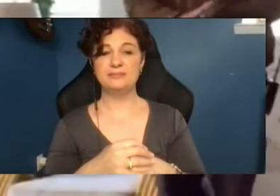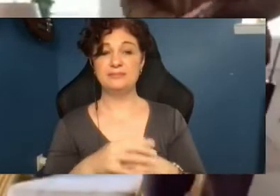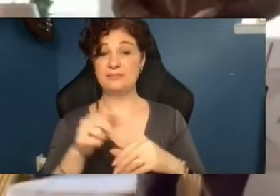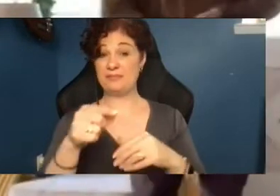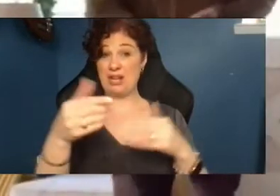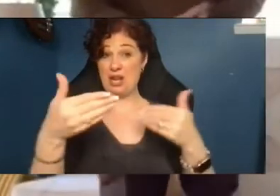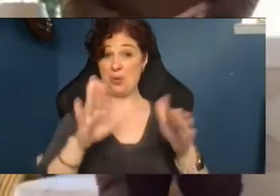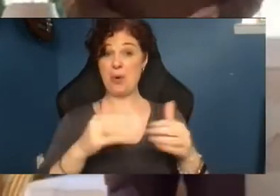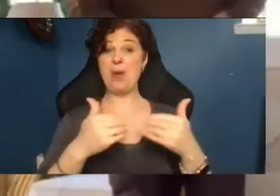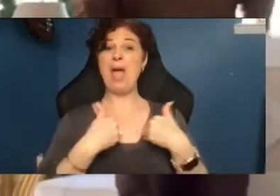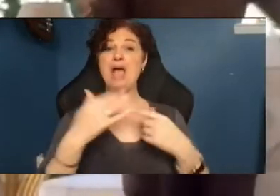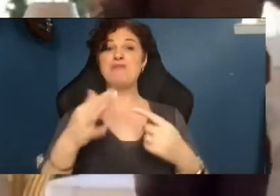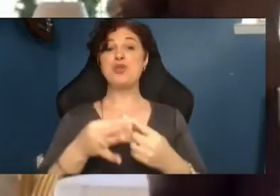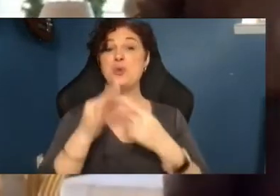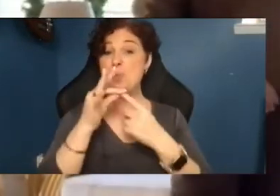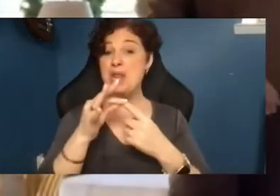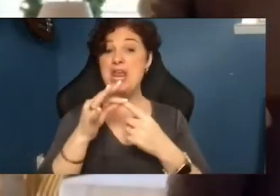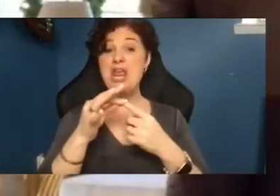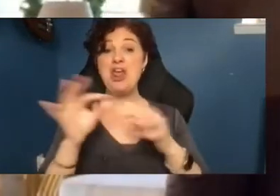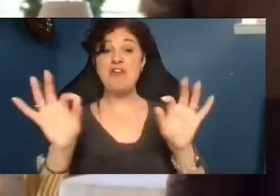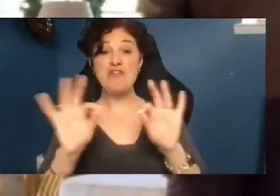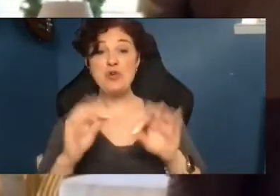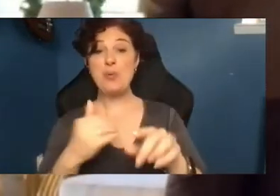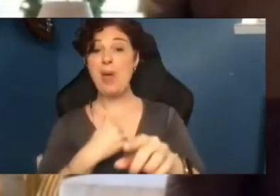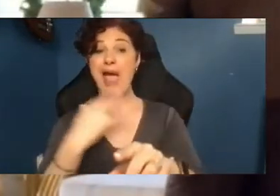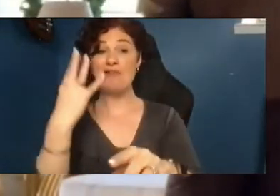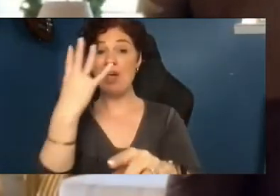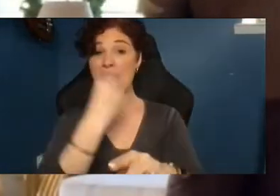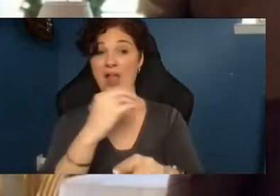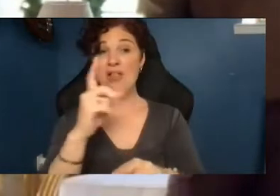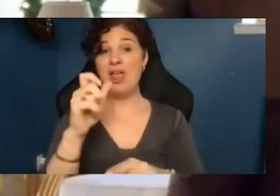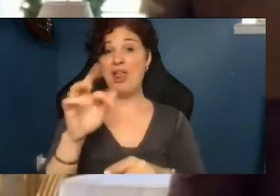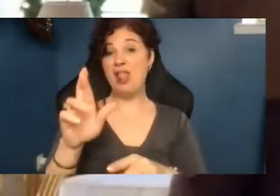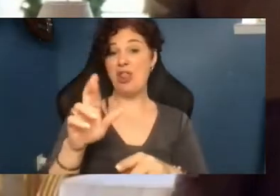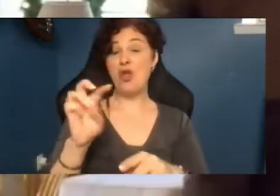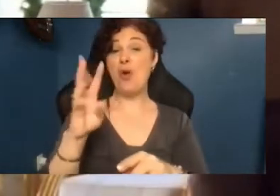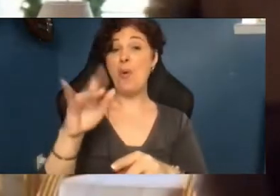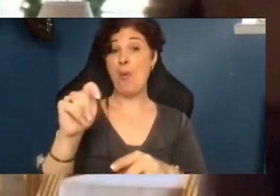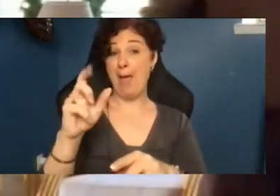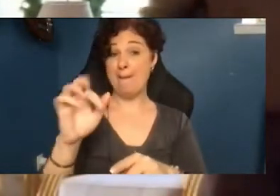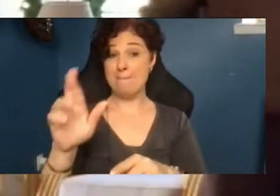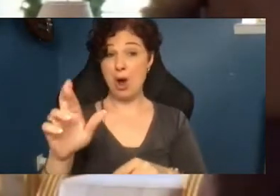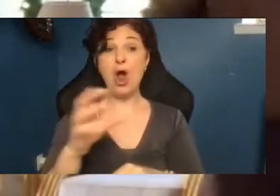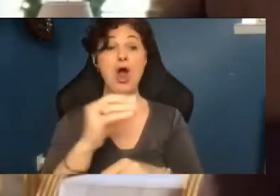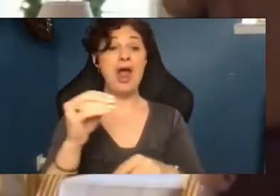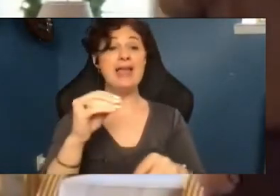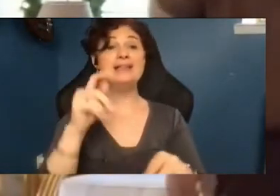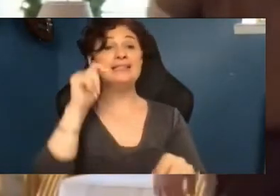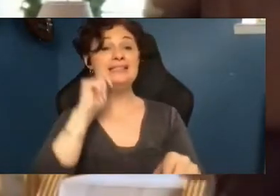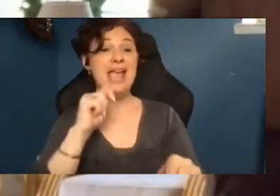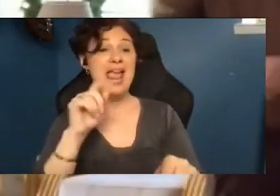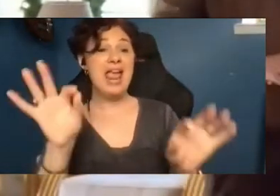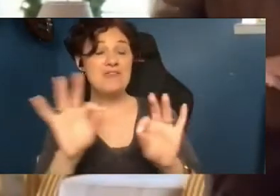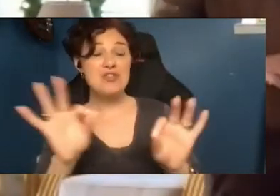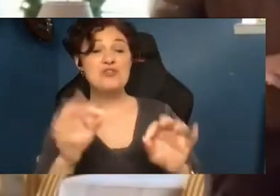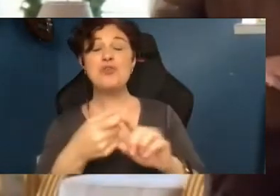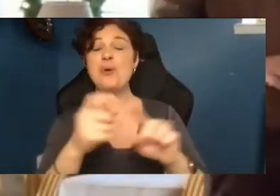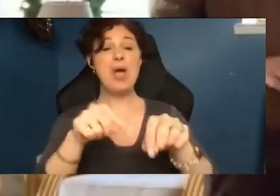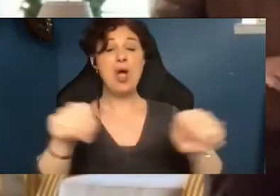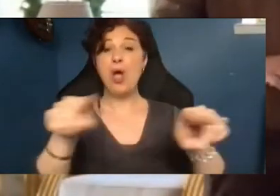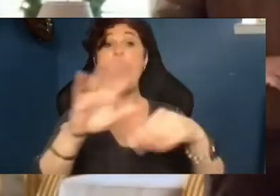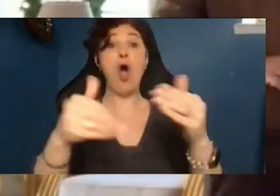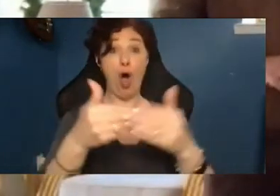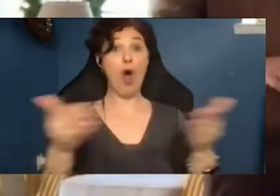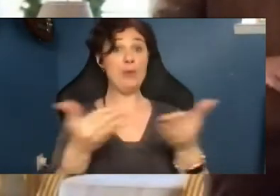This room has some unique furniture in it. We have this lovely leather wet bar, as well as some rattan furniture at my feet, all of which